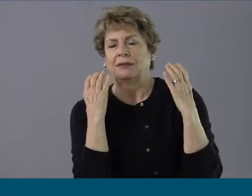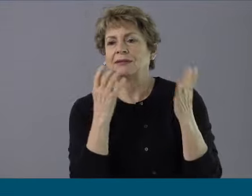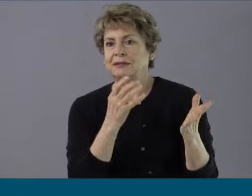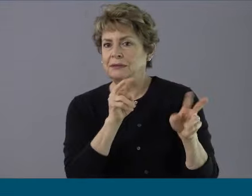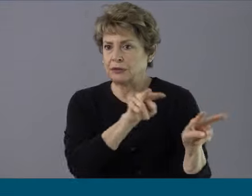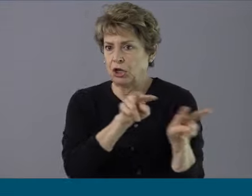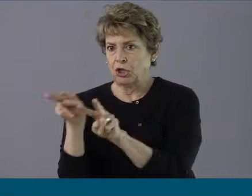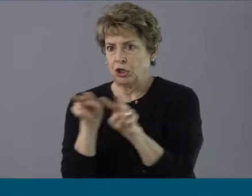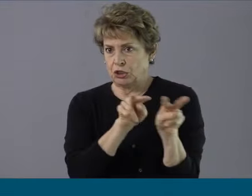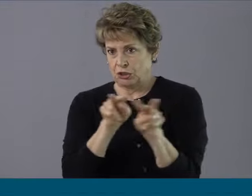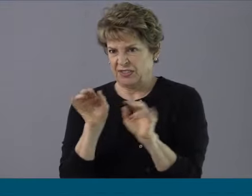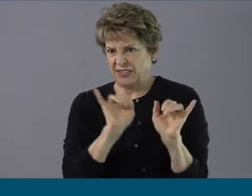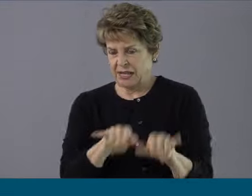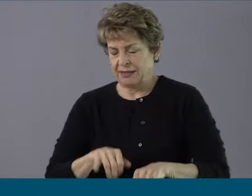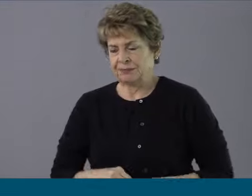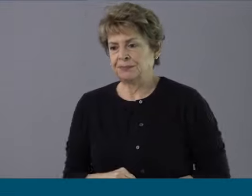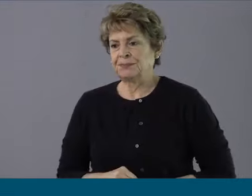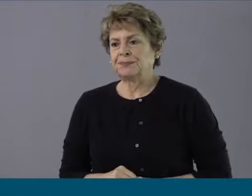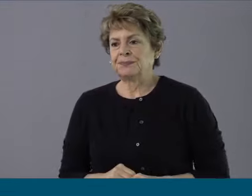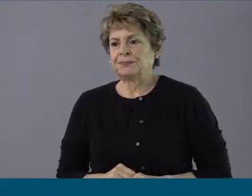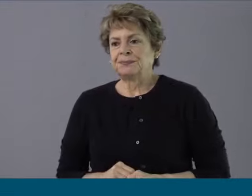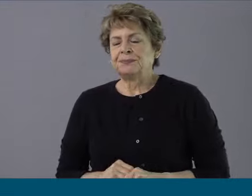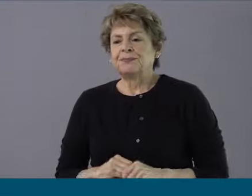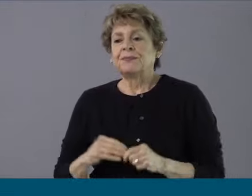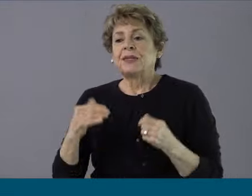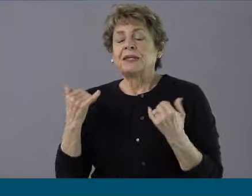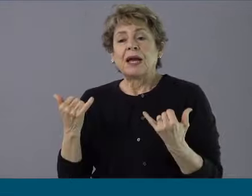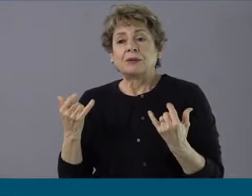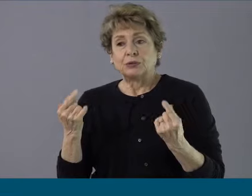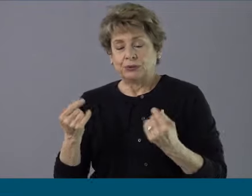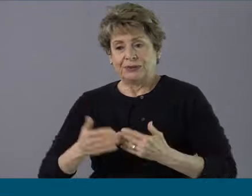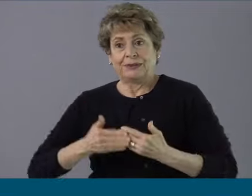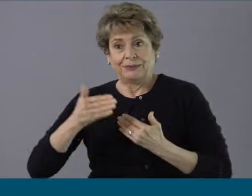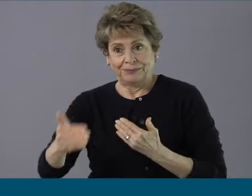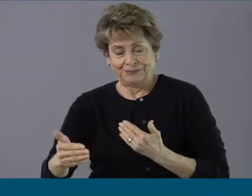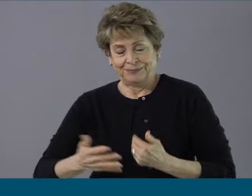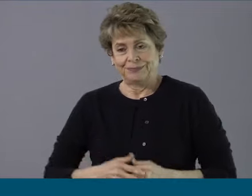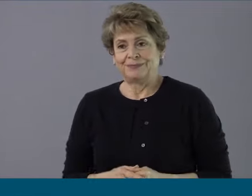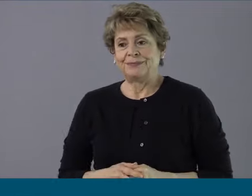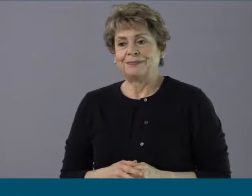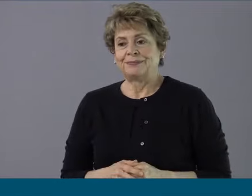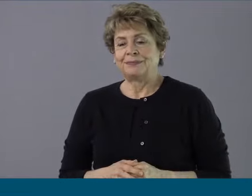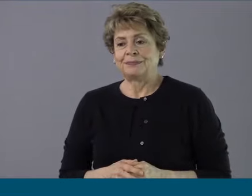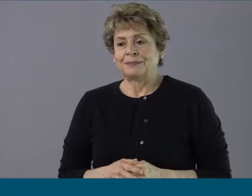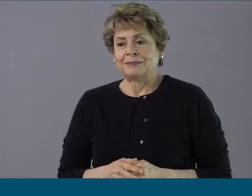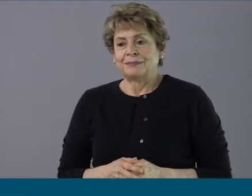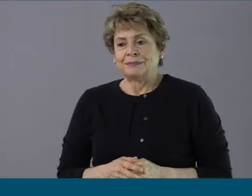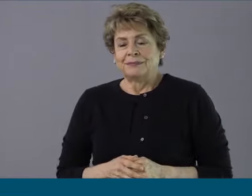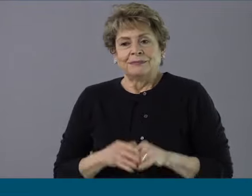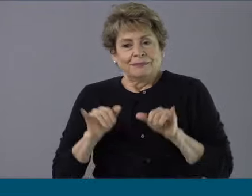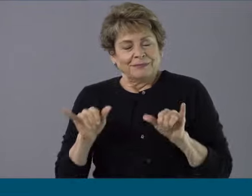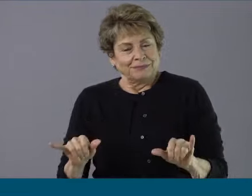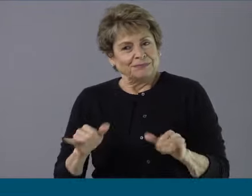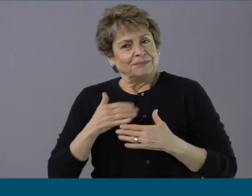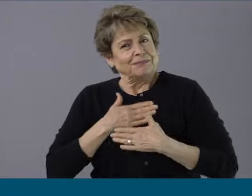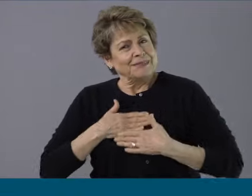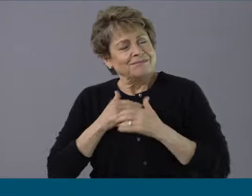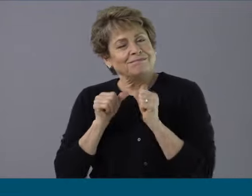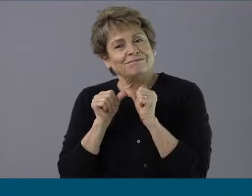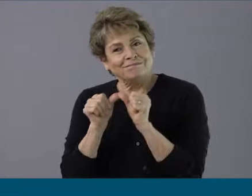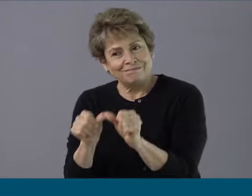steps, in terms of action steps, please keep doing what you're doing. Wear a mask, wash